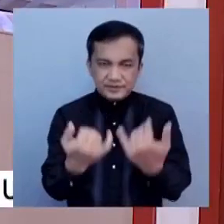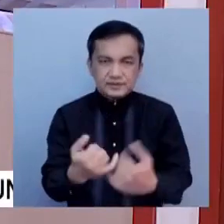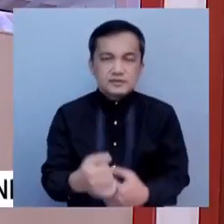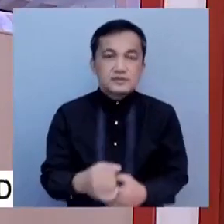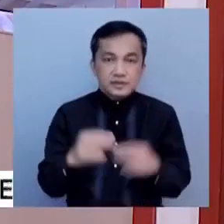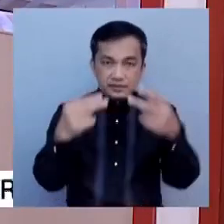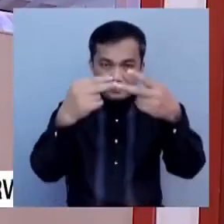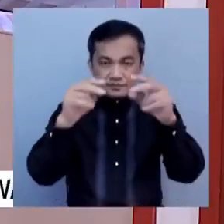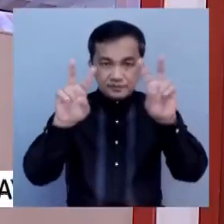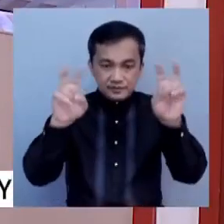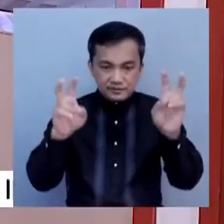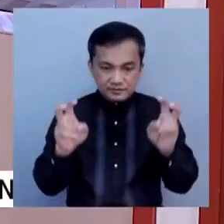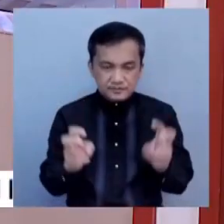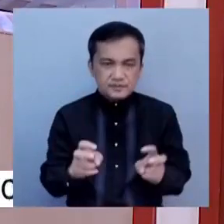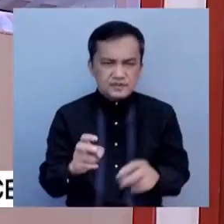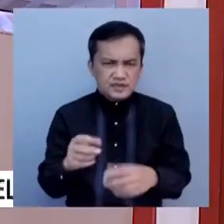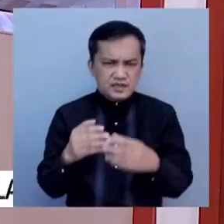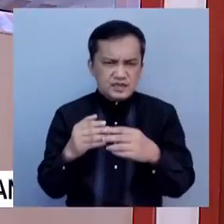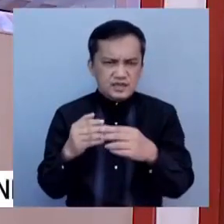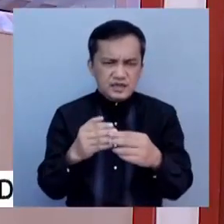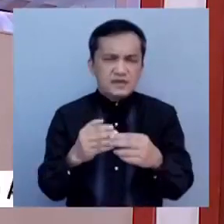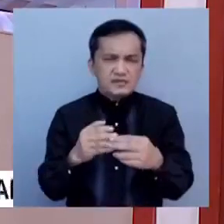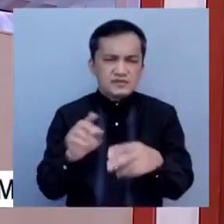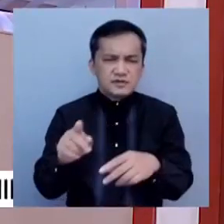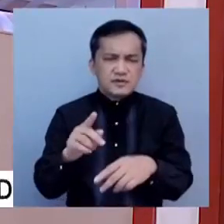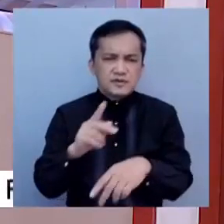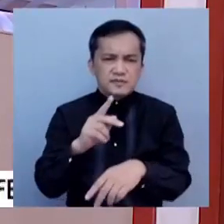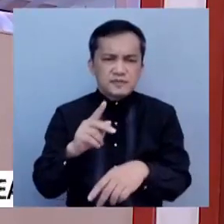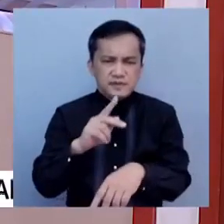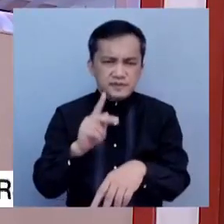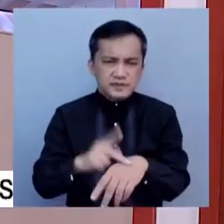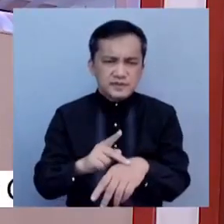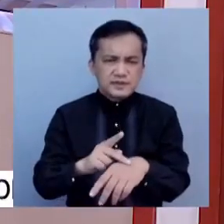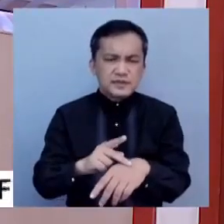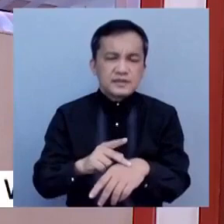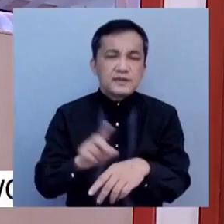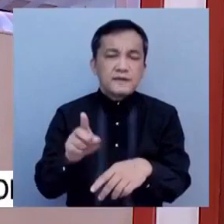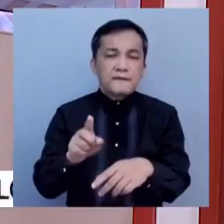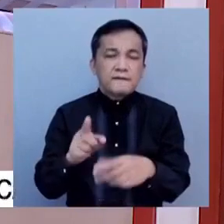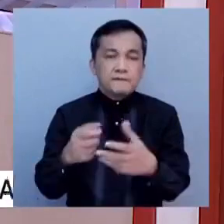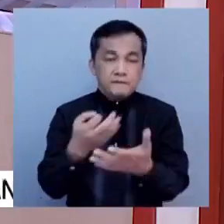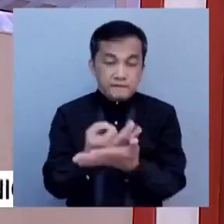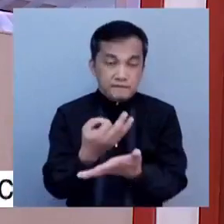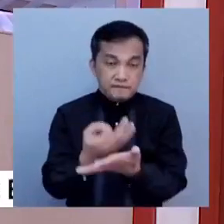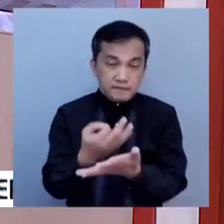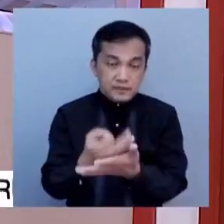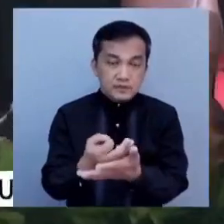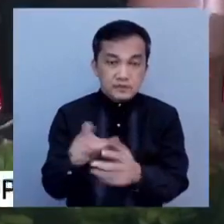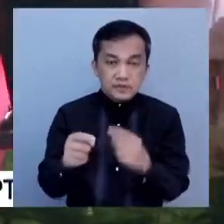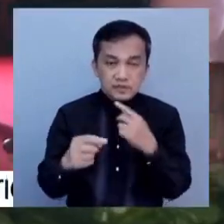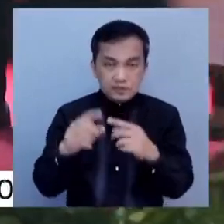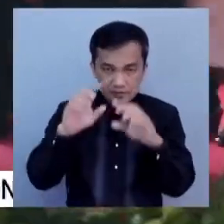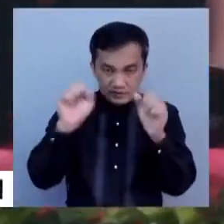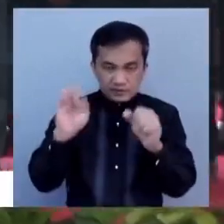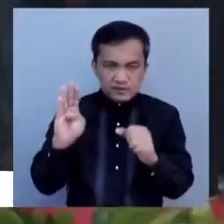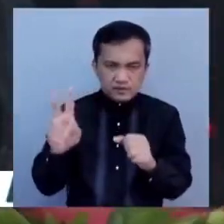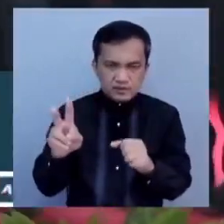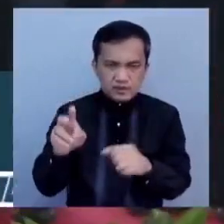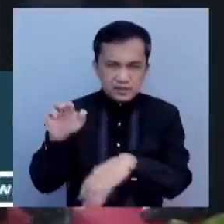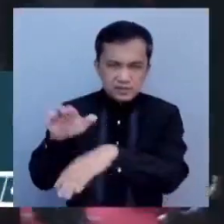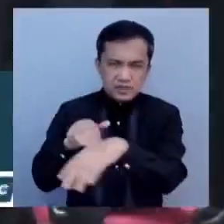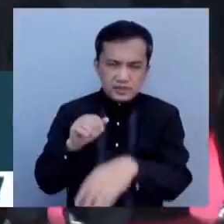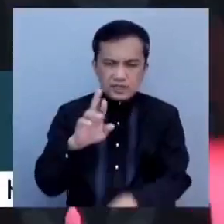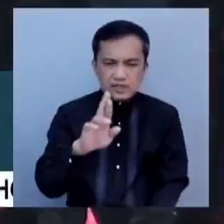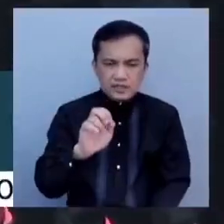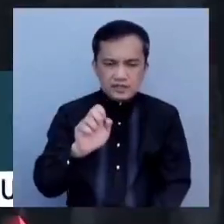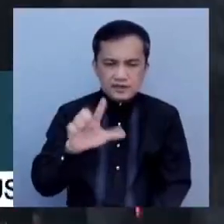the head of the Philippines' first sovereign wealth fund, finally named. President Ferdinand Marcos Jr. has tapped Rafael Consing Jr.